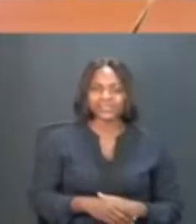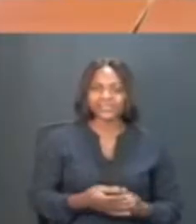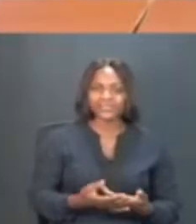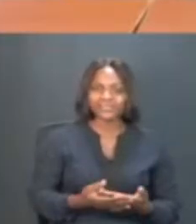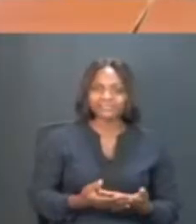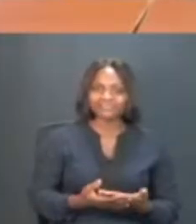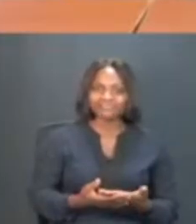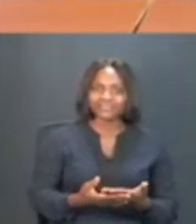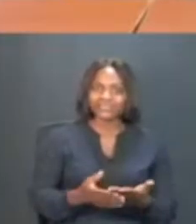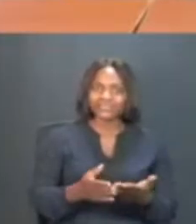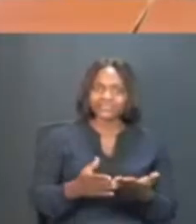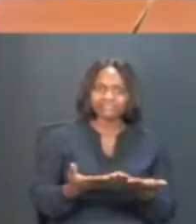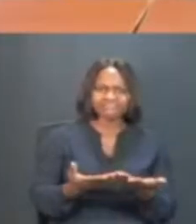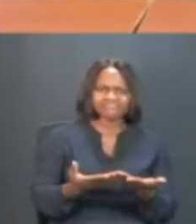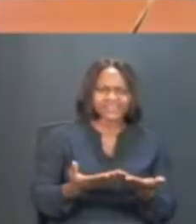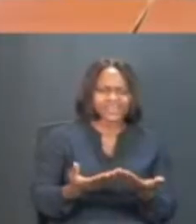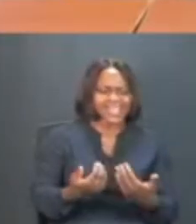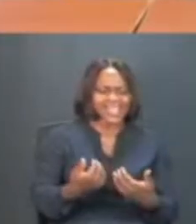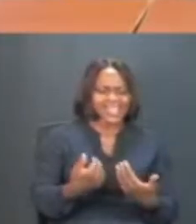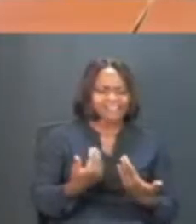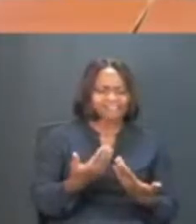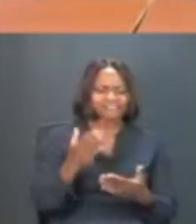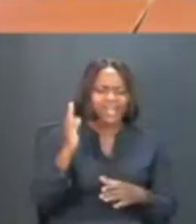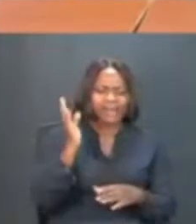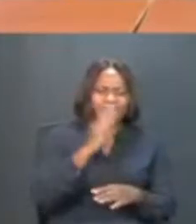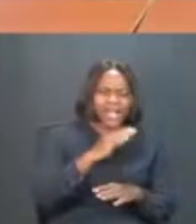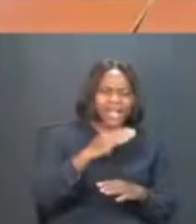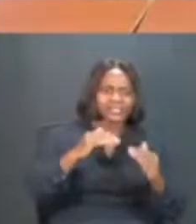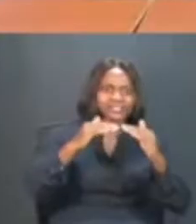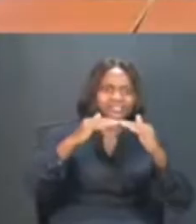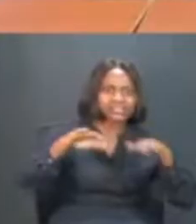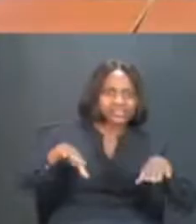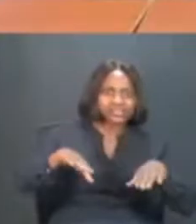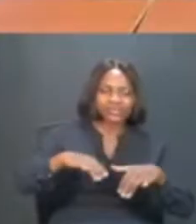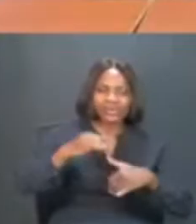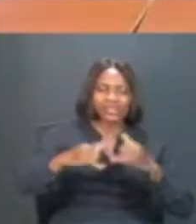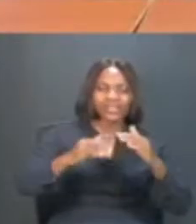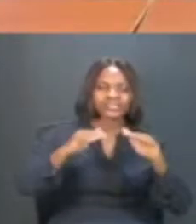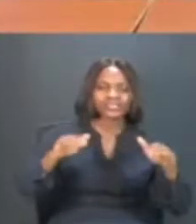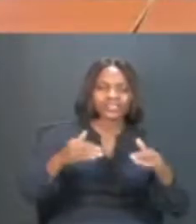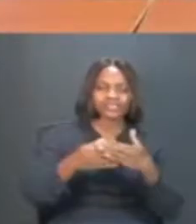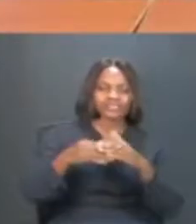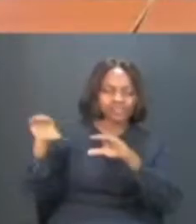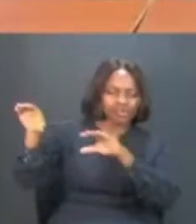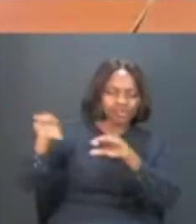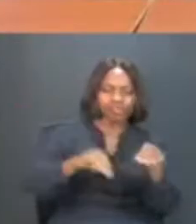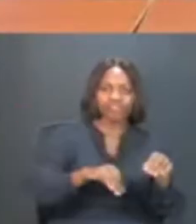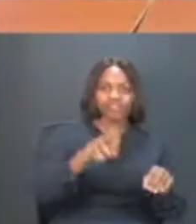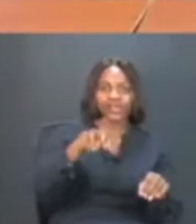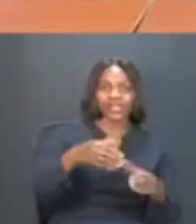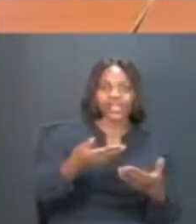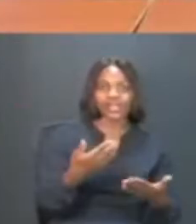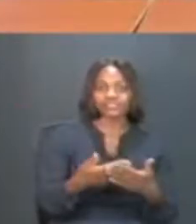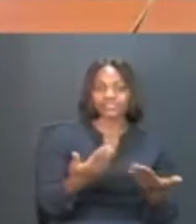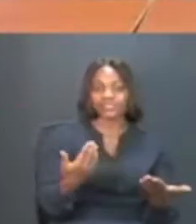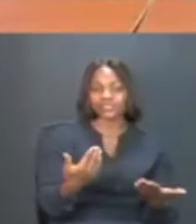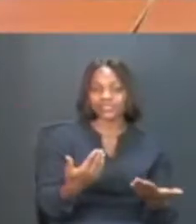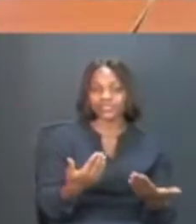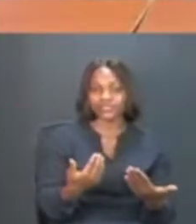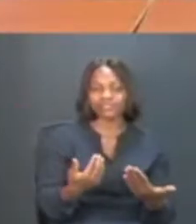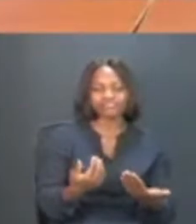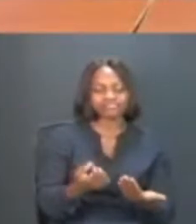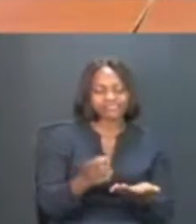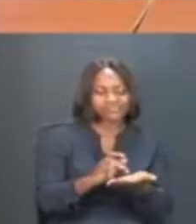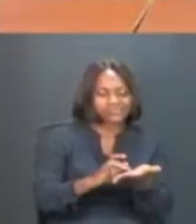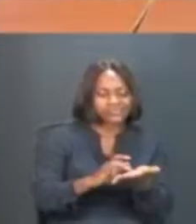sent to Kumasi or sent to Accra here for treatment. So my call is